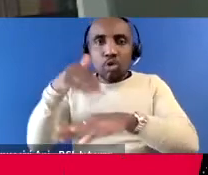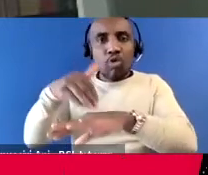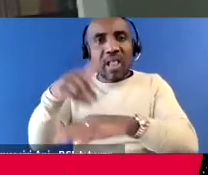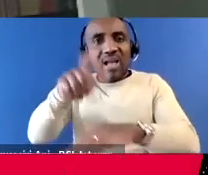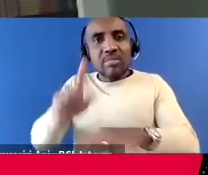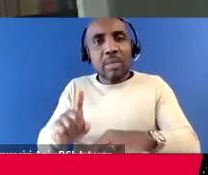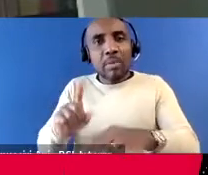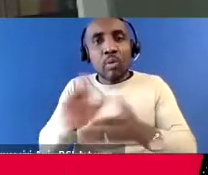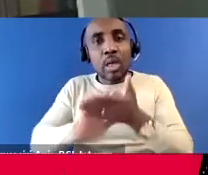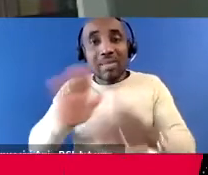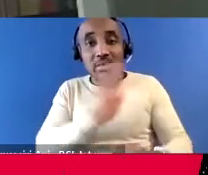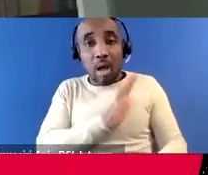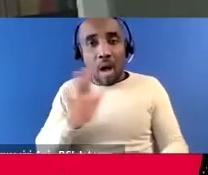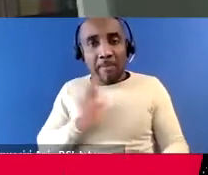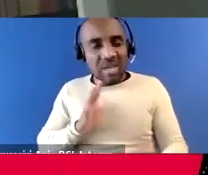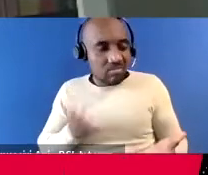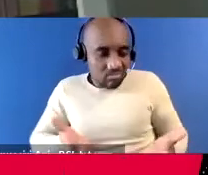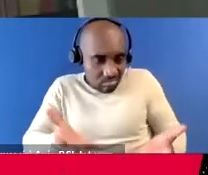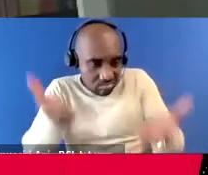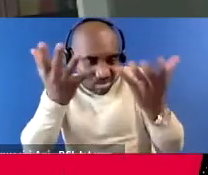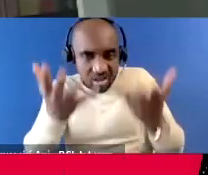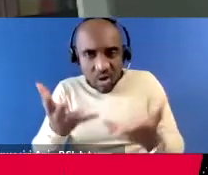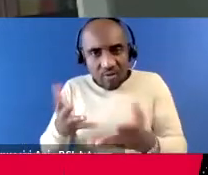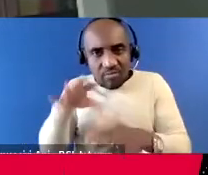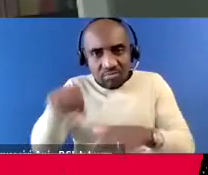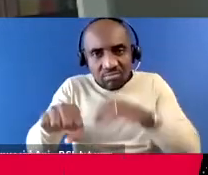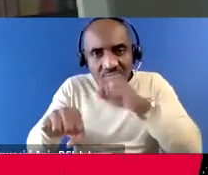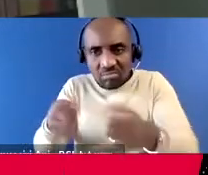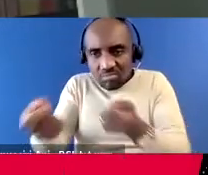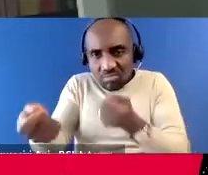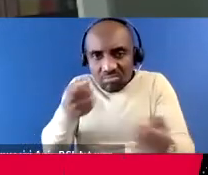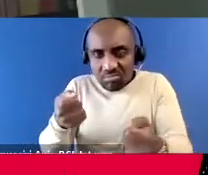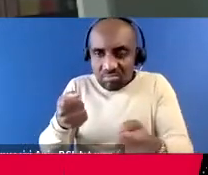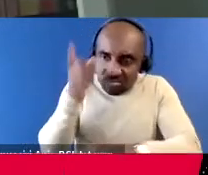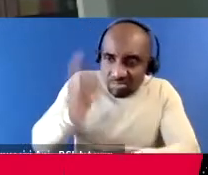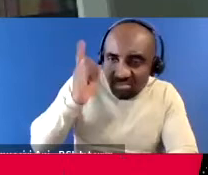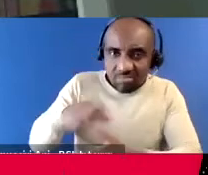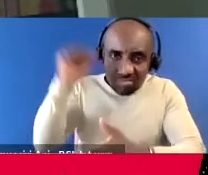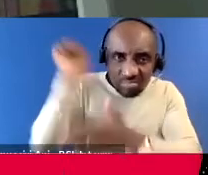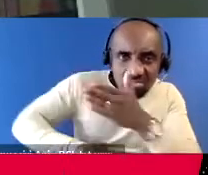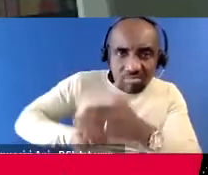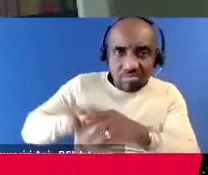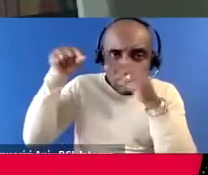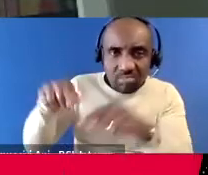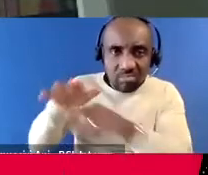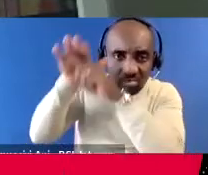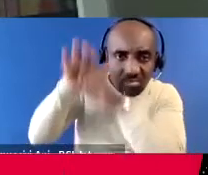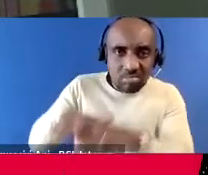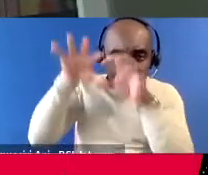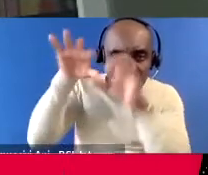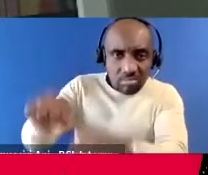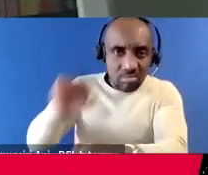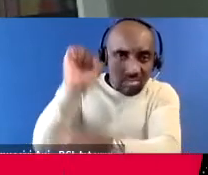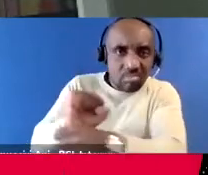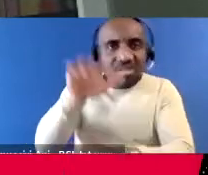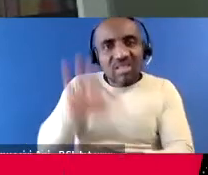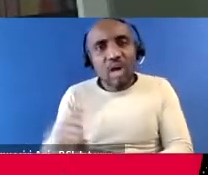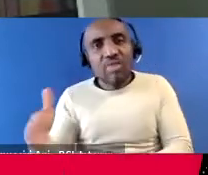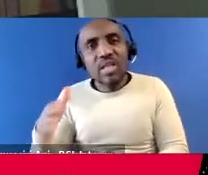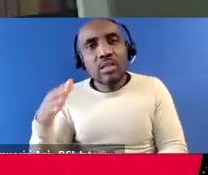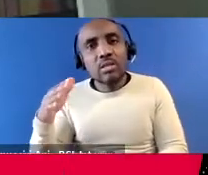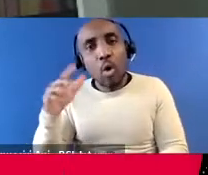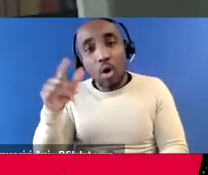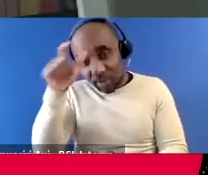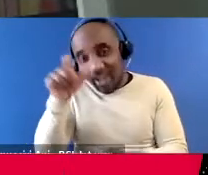the military exploits that have really been sporadic and really frequent in the southeast of Turkey